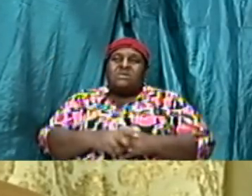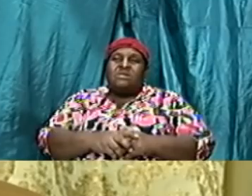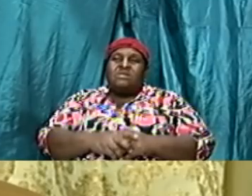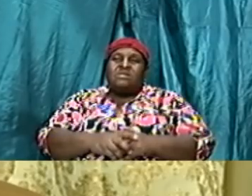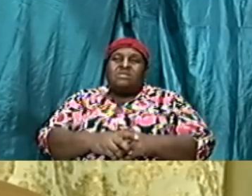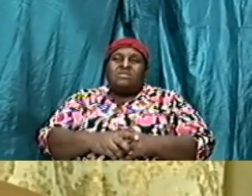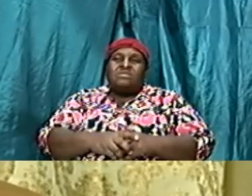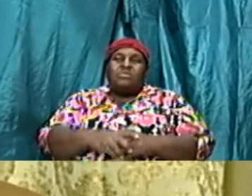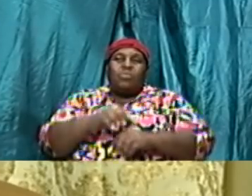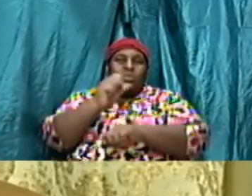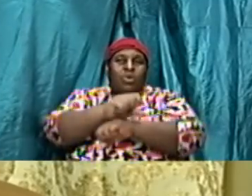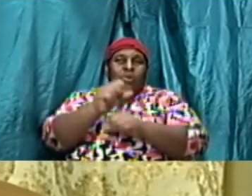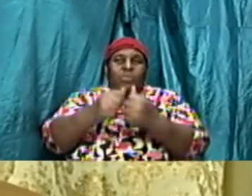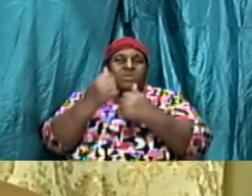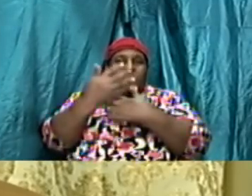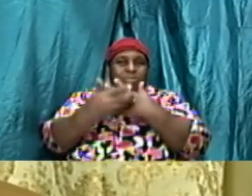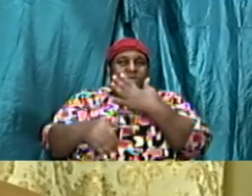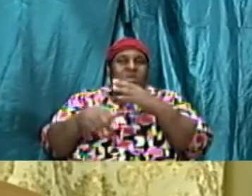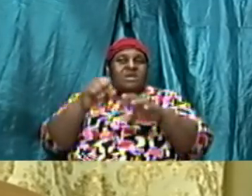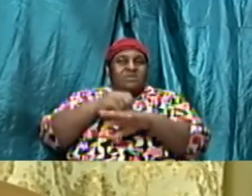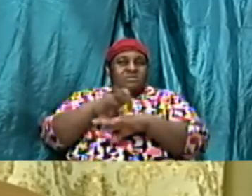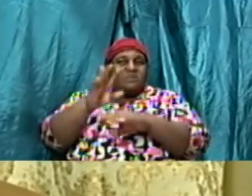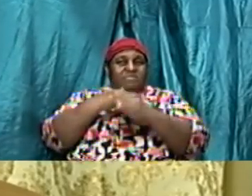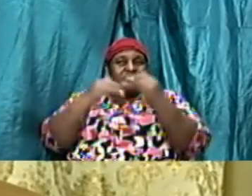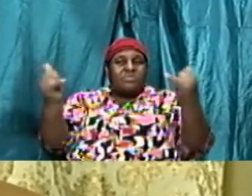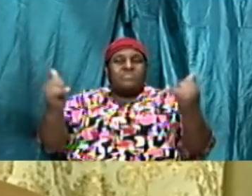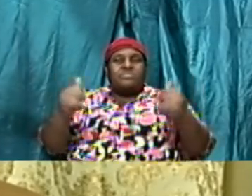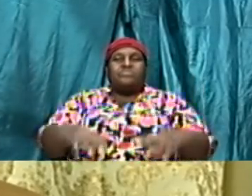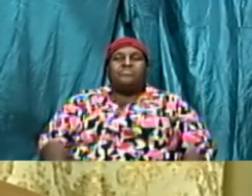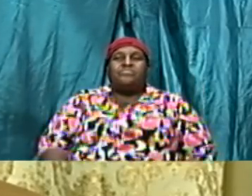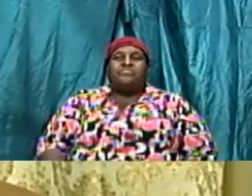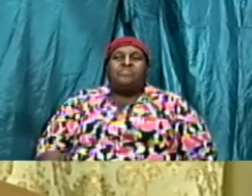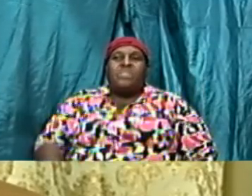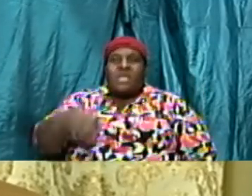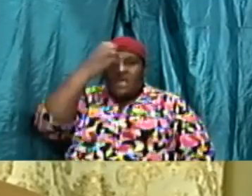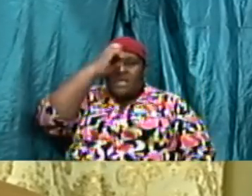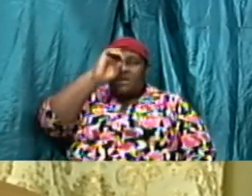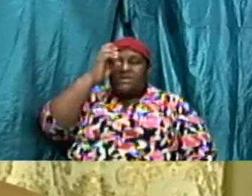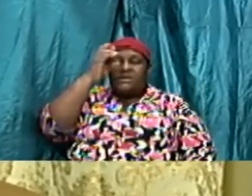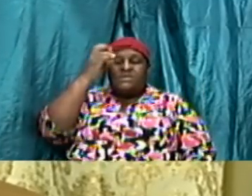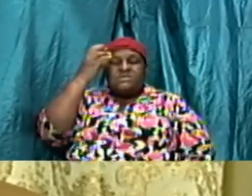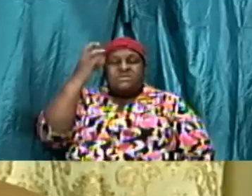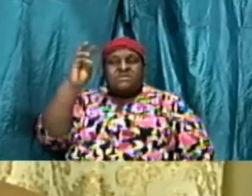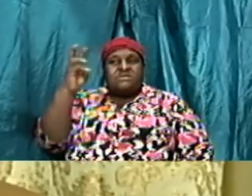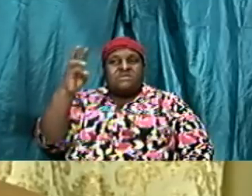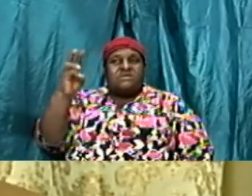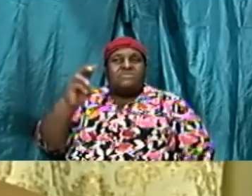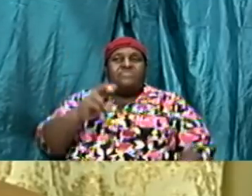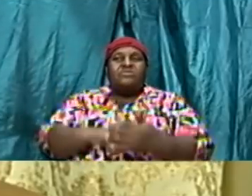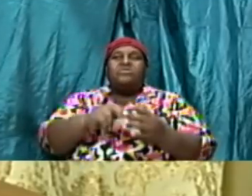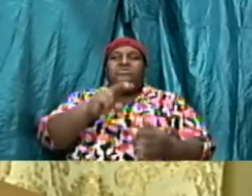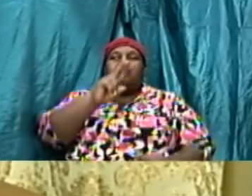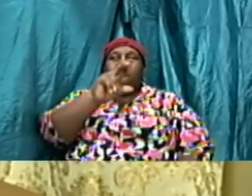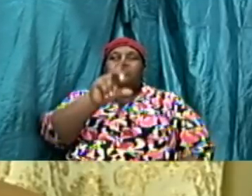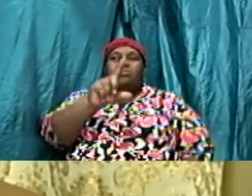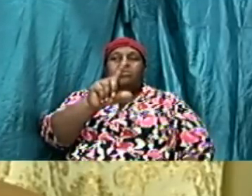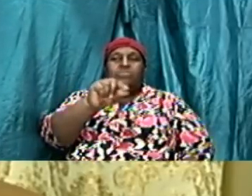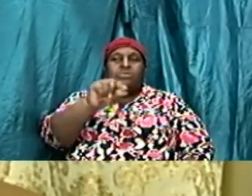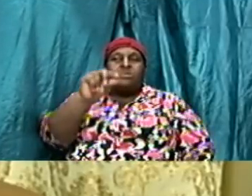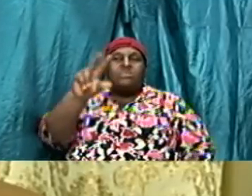from heaven. Praise God. He said, and I'm reading Exodus chapter 16 verse 23, and he said unto